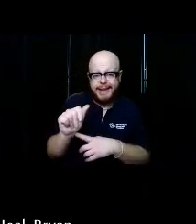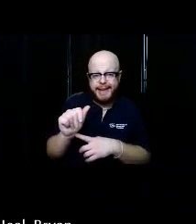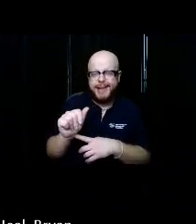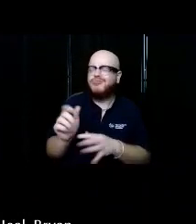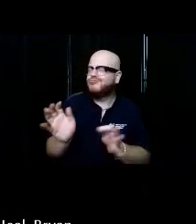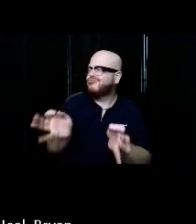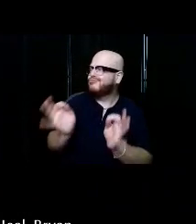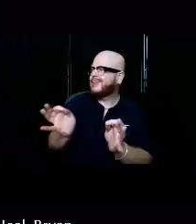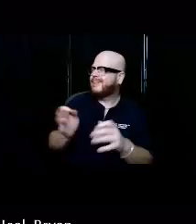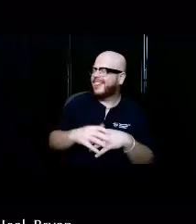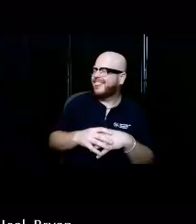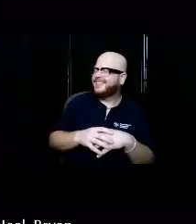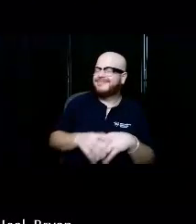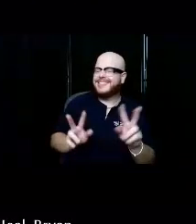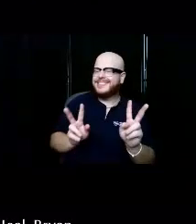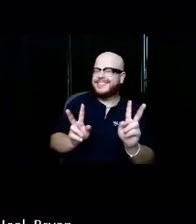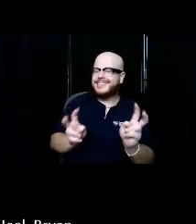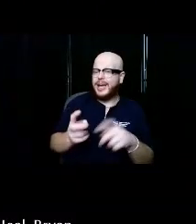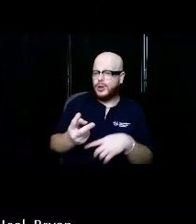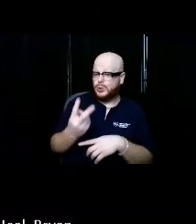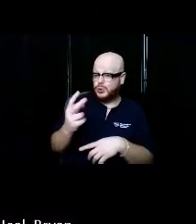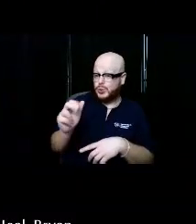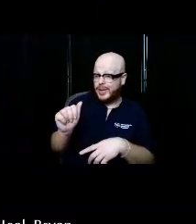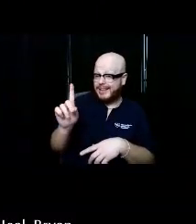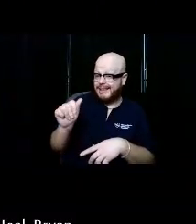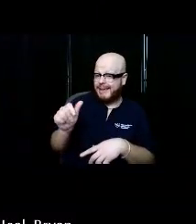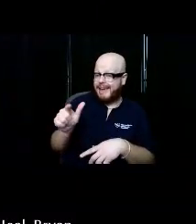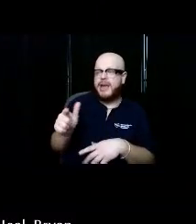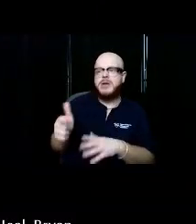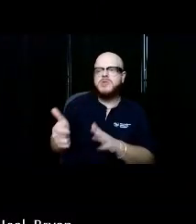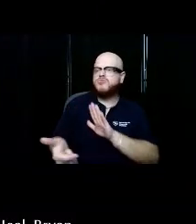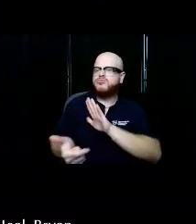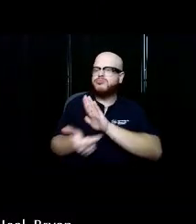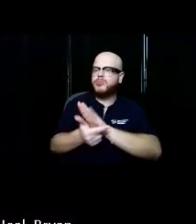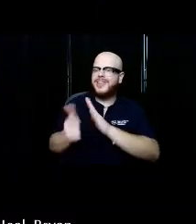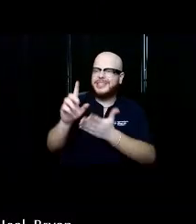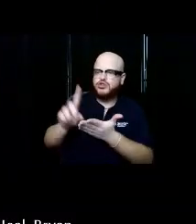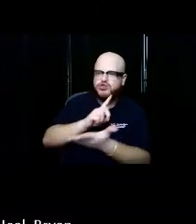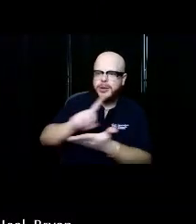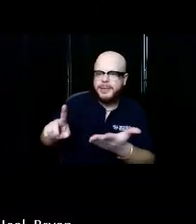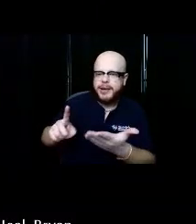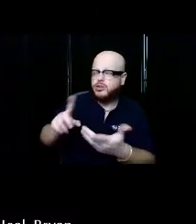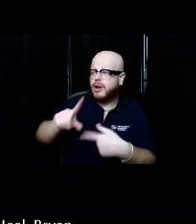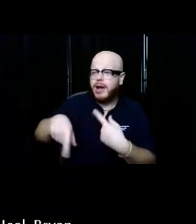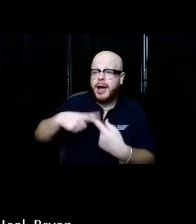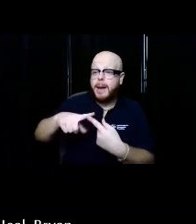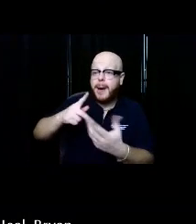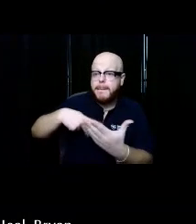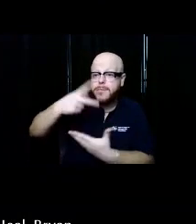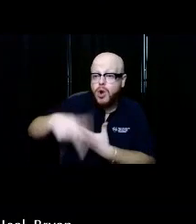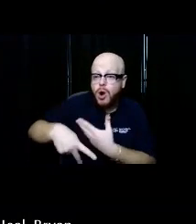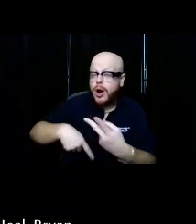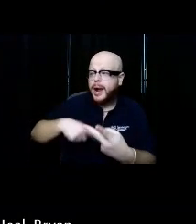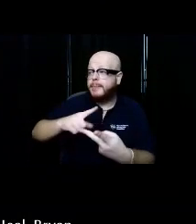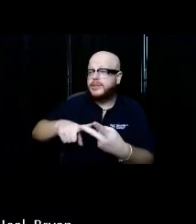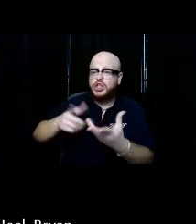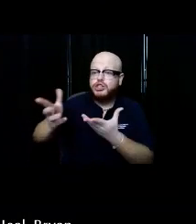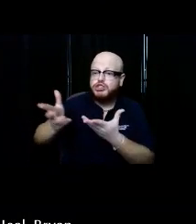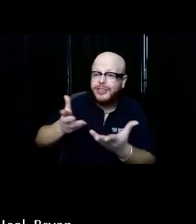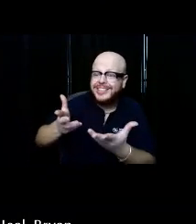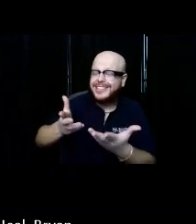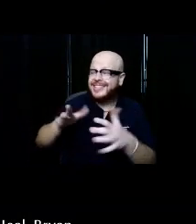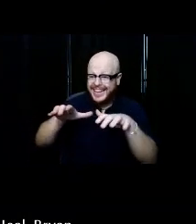ADA prohibits discrimination based on disability in programs, services, and activities offered to the public